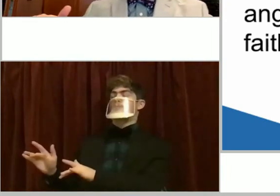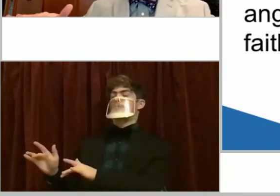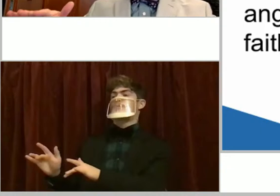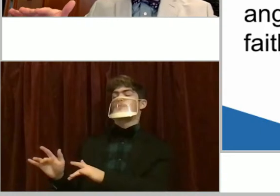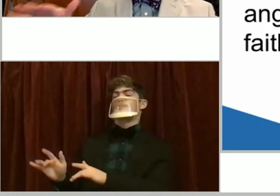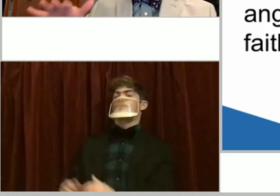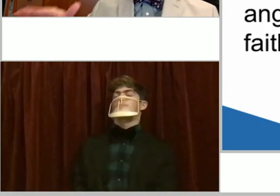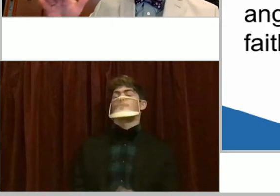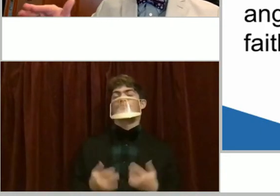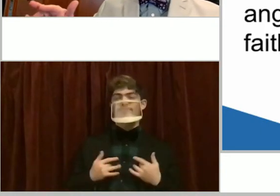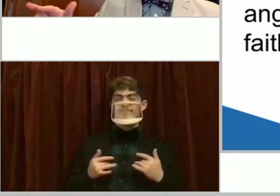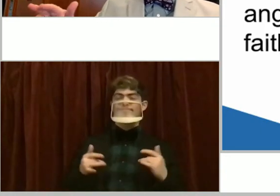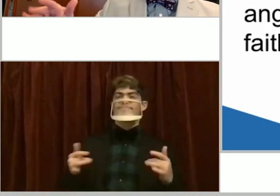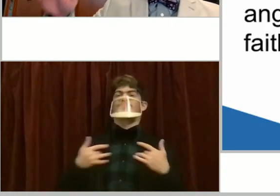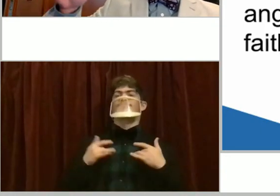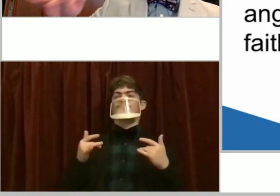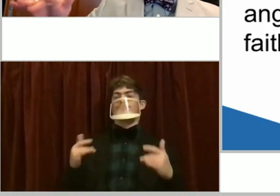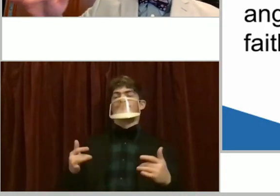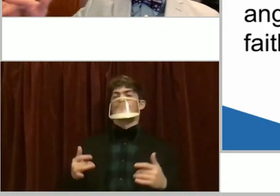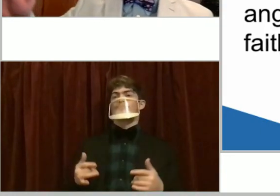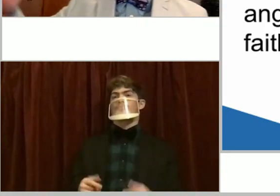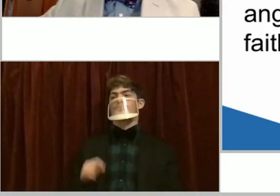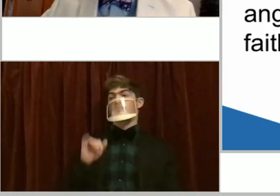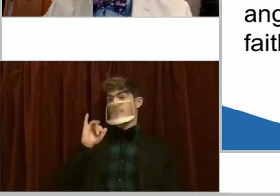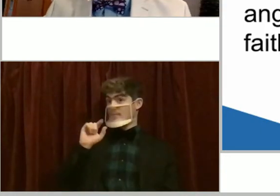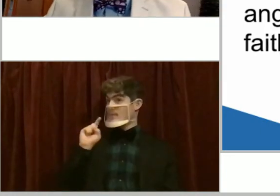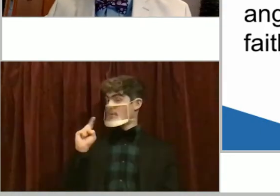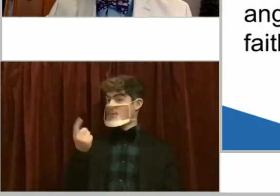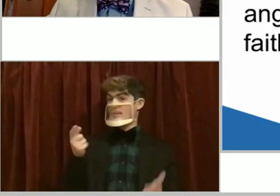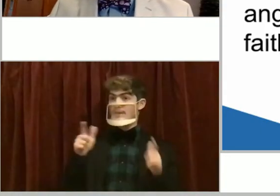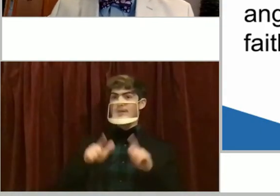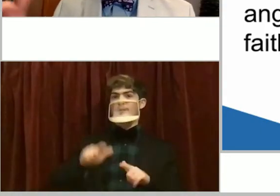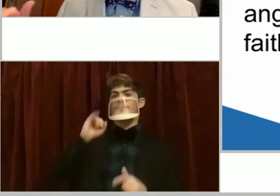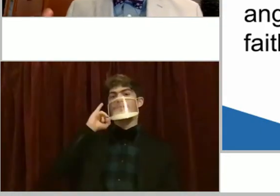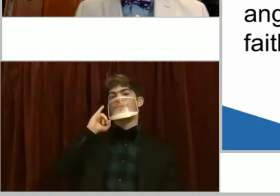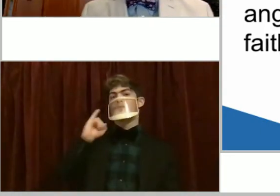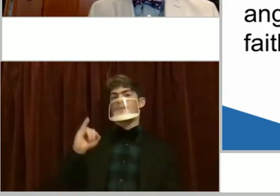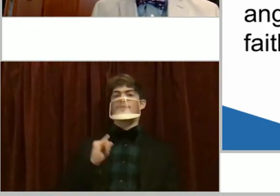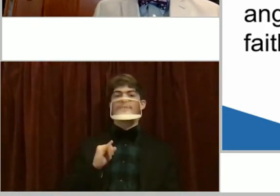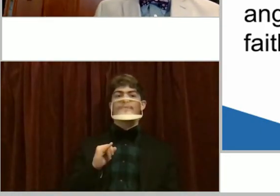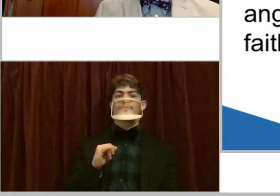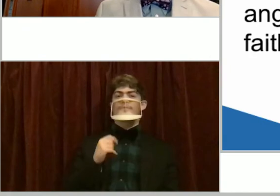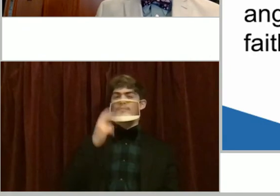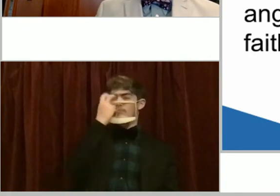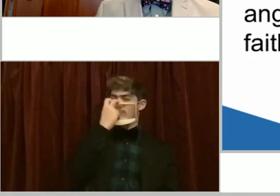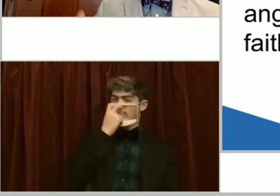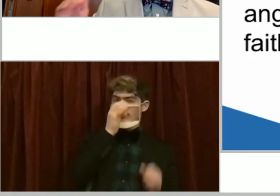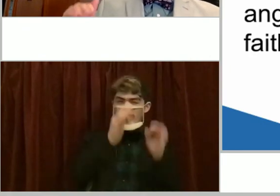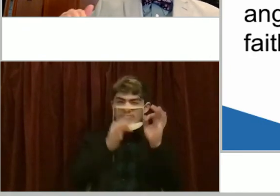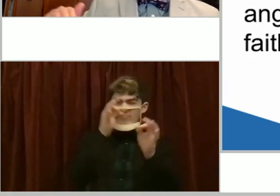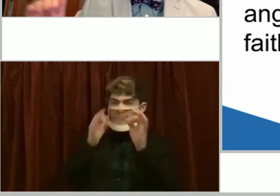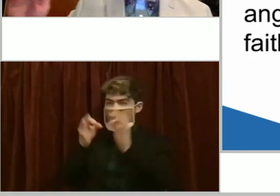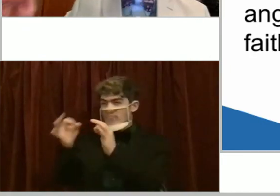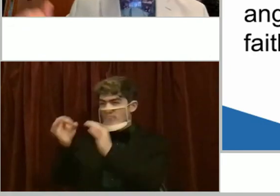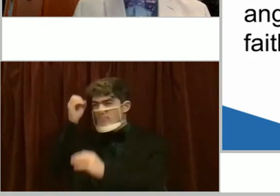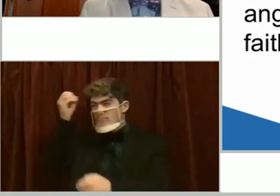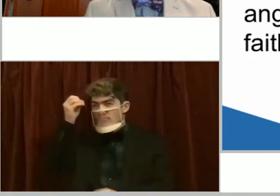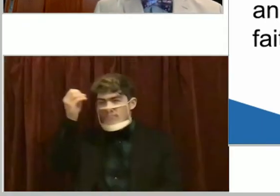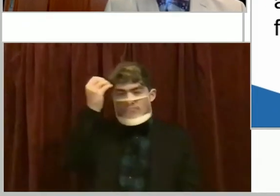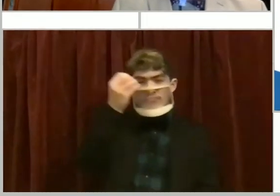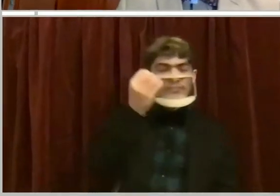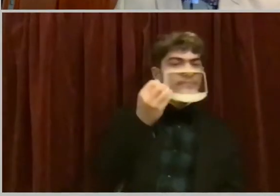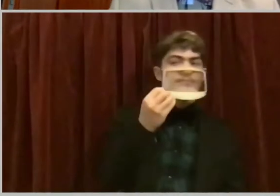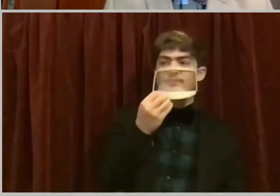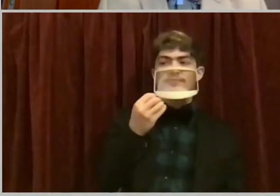remember that that comes when we don't judge what other people have done, or when we're not